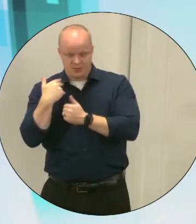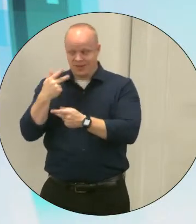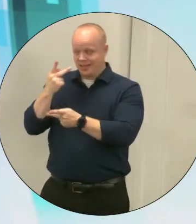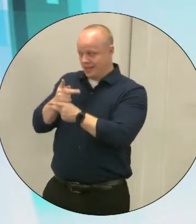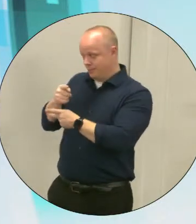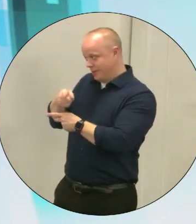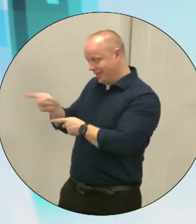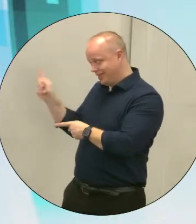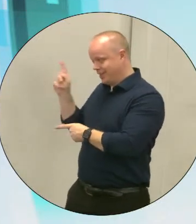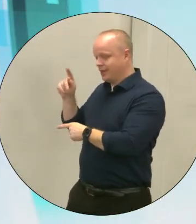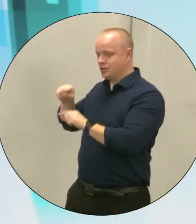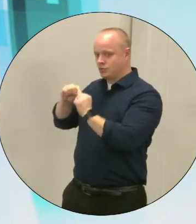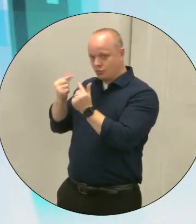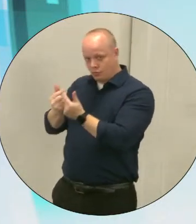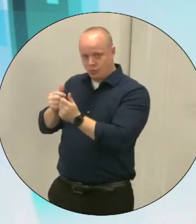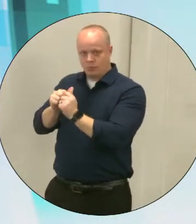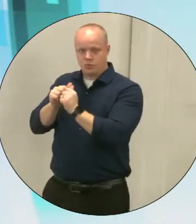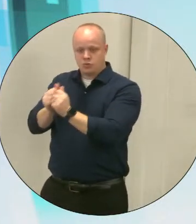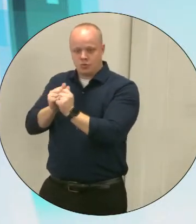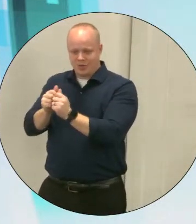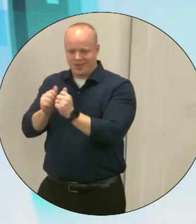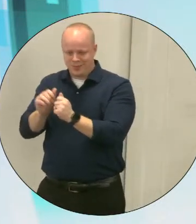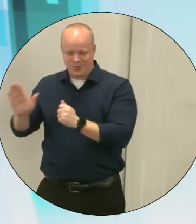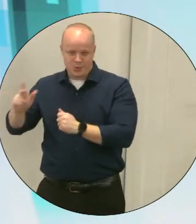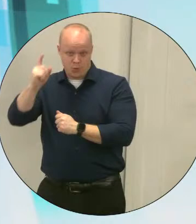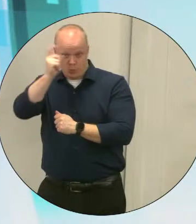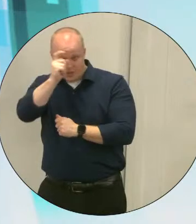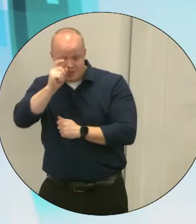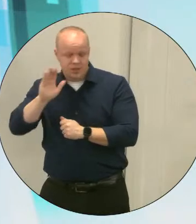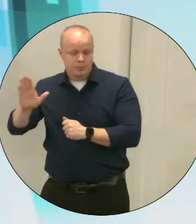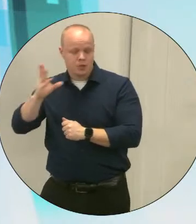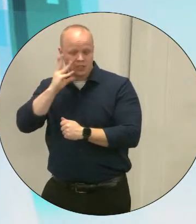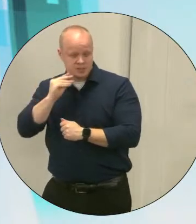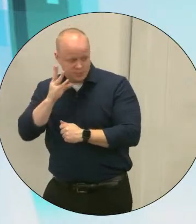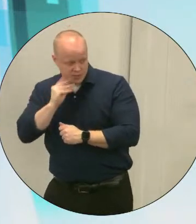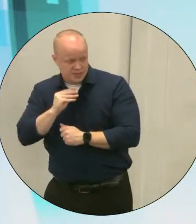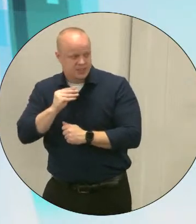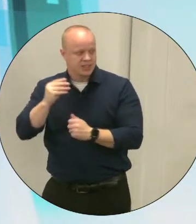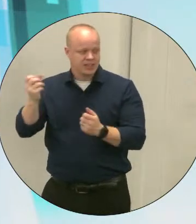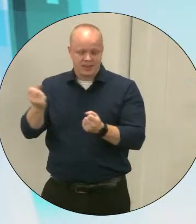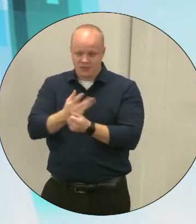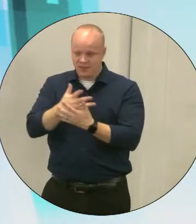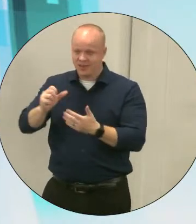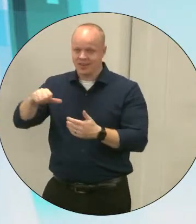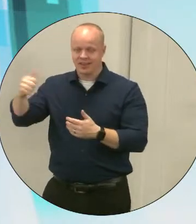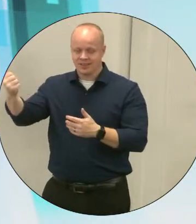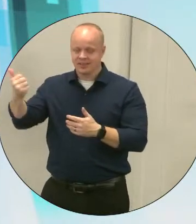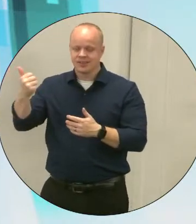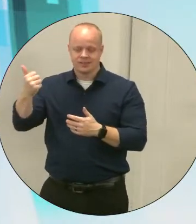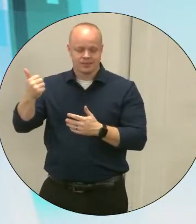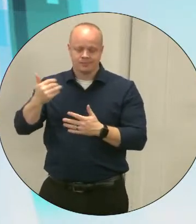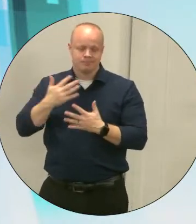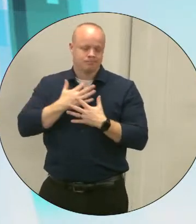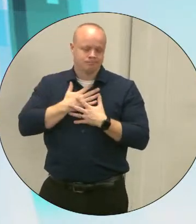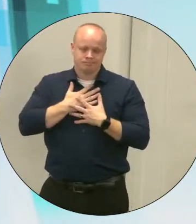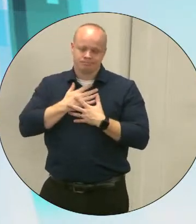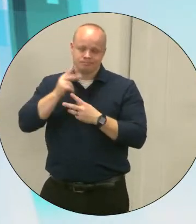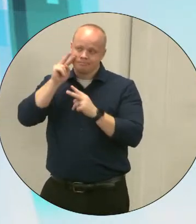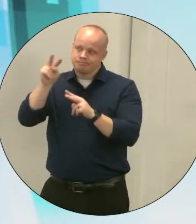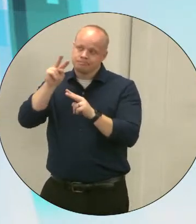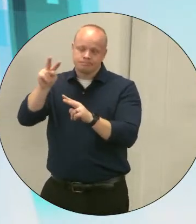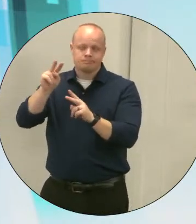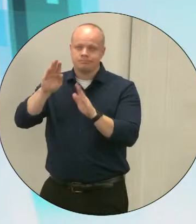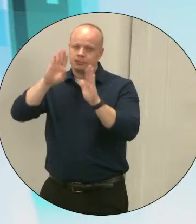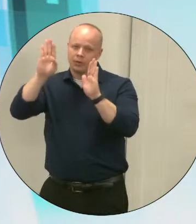this group together with your wisdom, your experience, and everything else. I'm just looking for